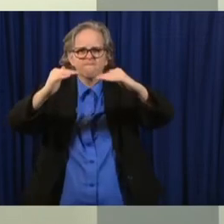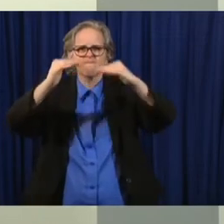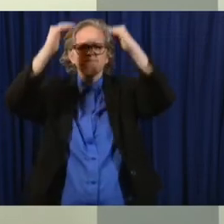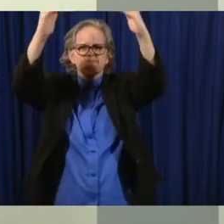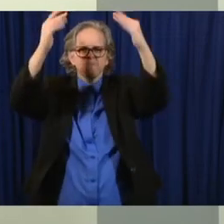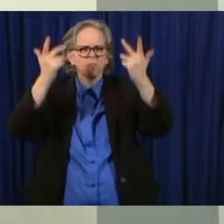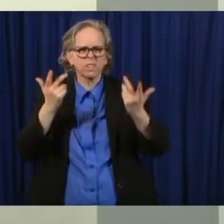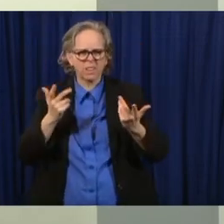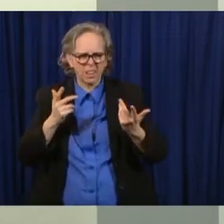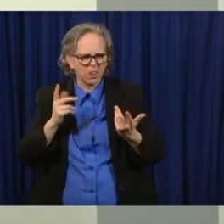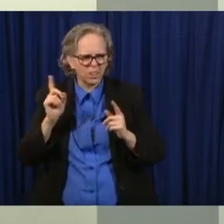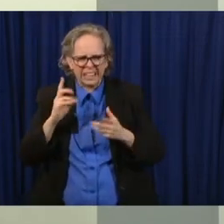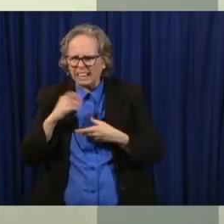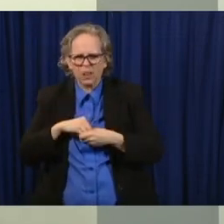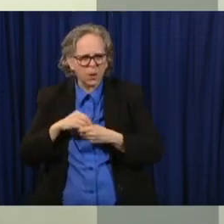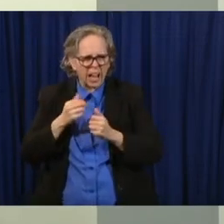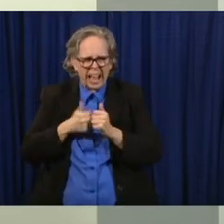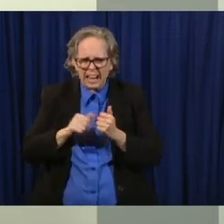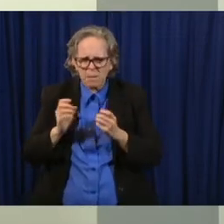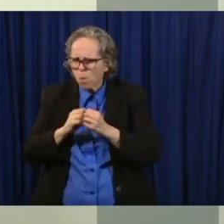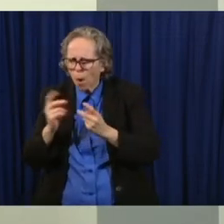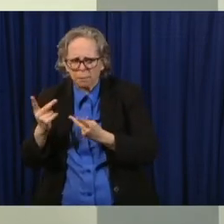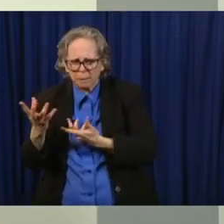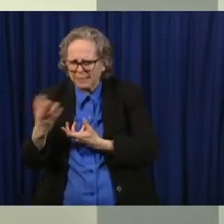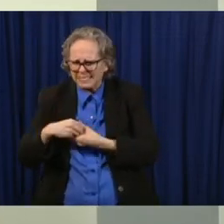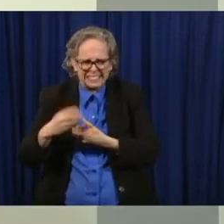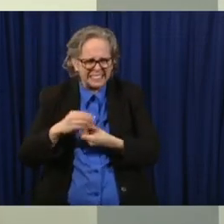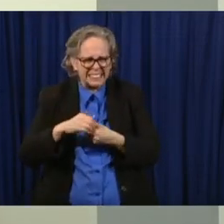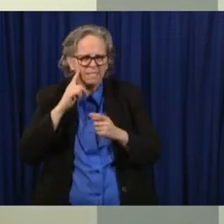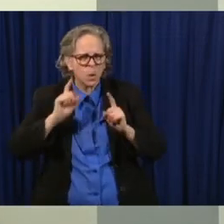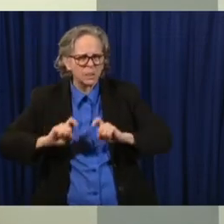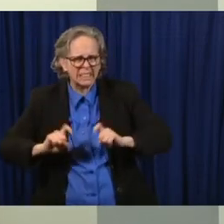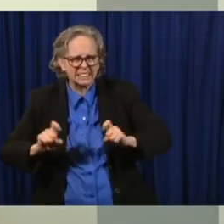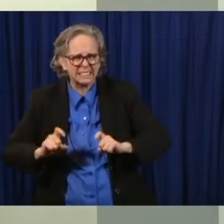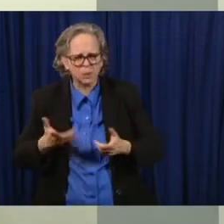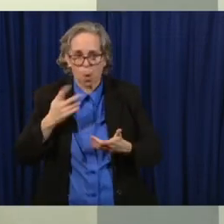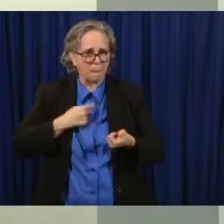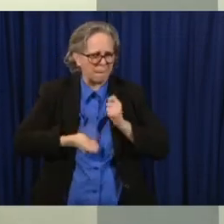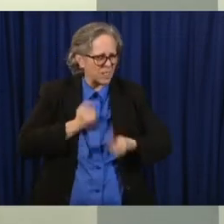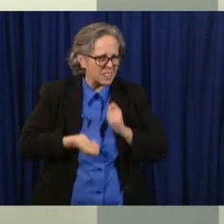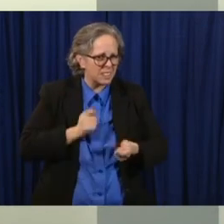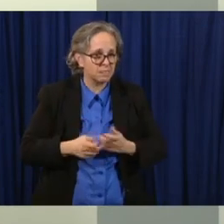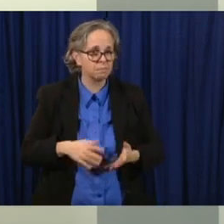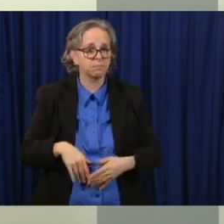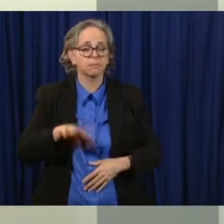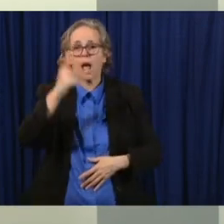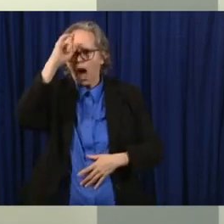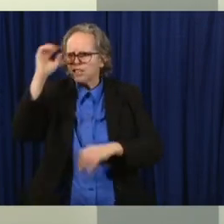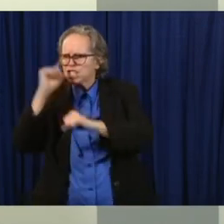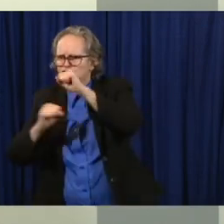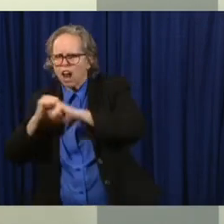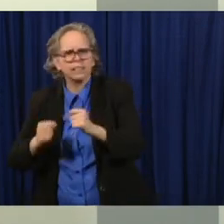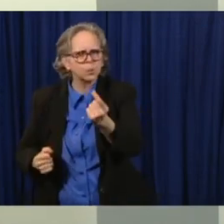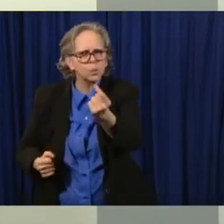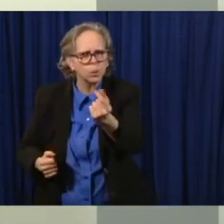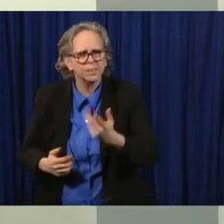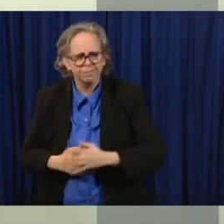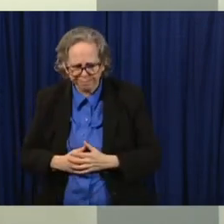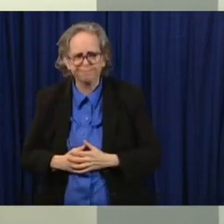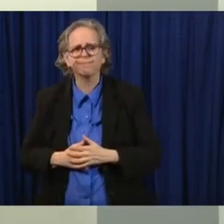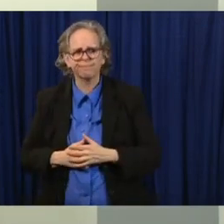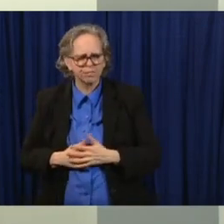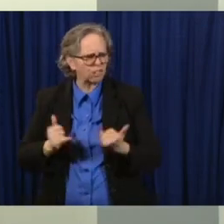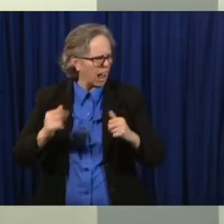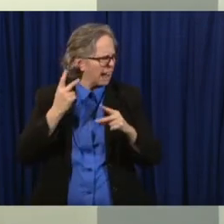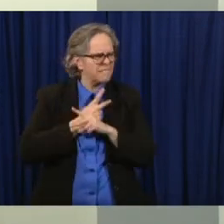the scarce testing we have? But another strategy we're also looking at deploying or creating strike teams and the